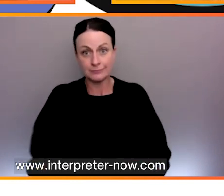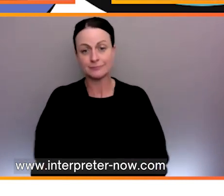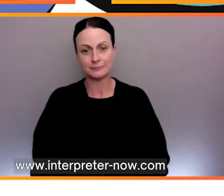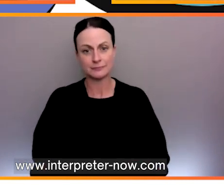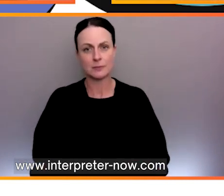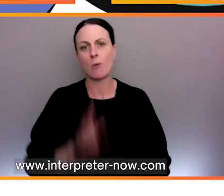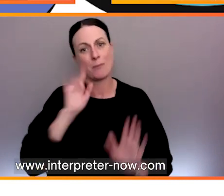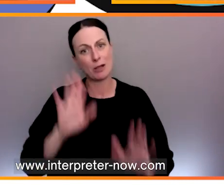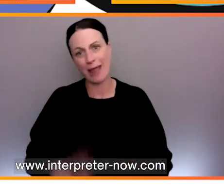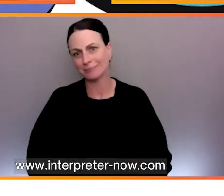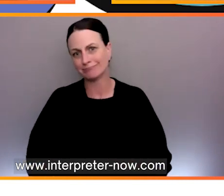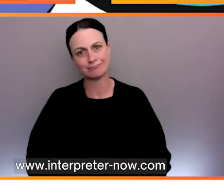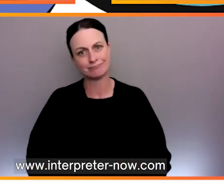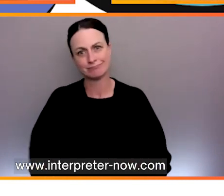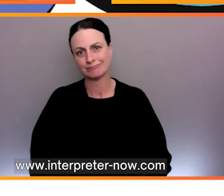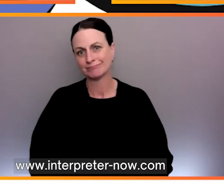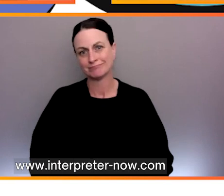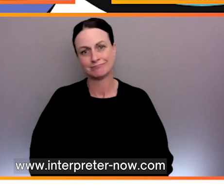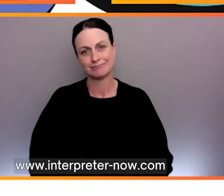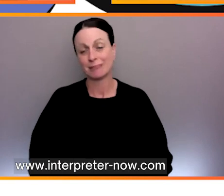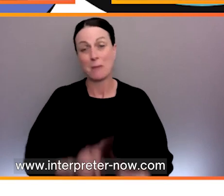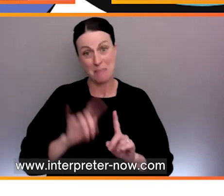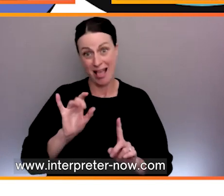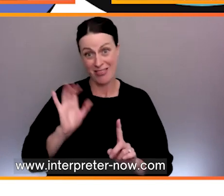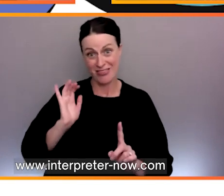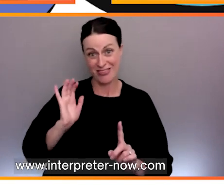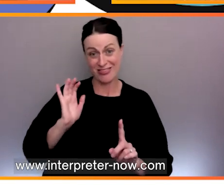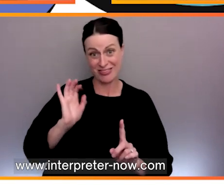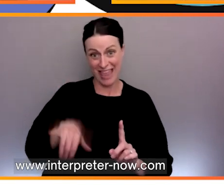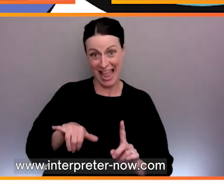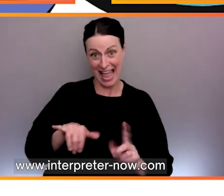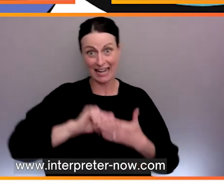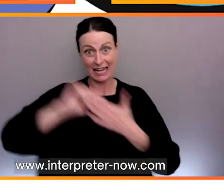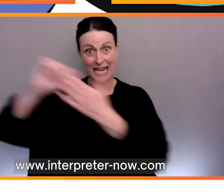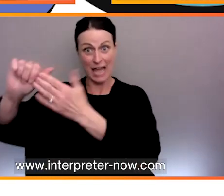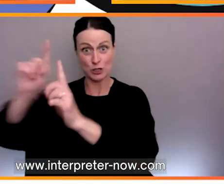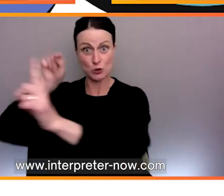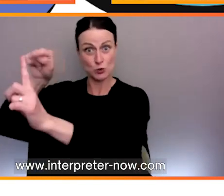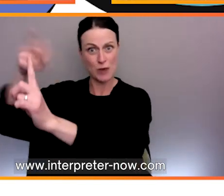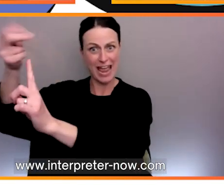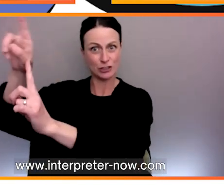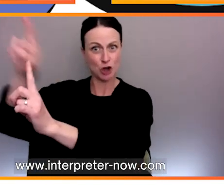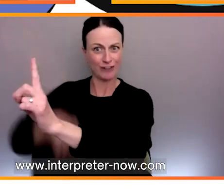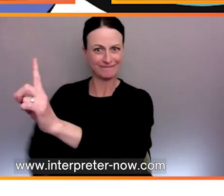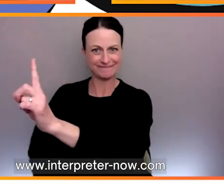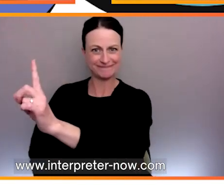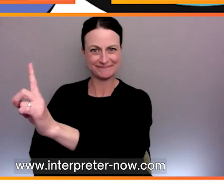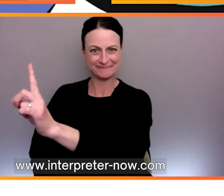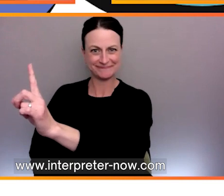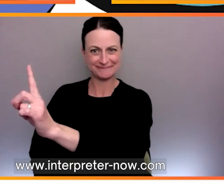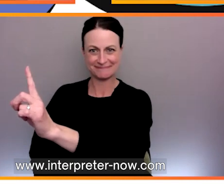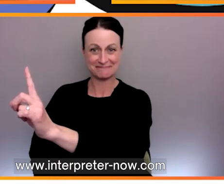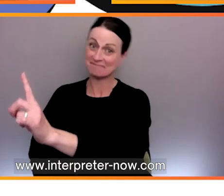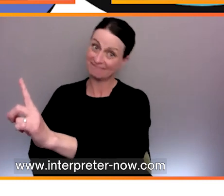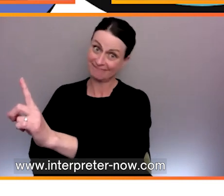to HR, who in a lot of cases is their one